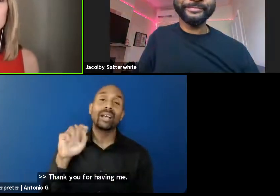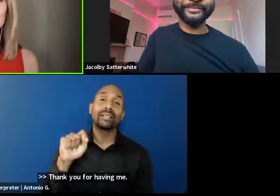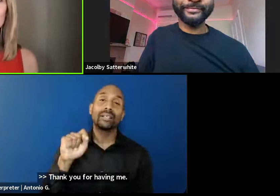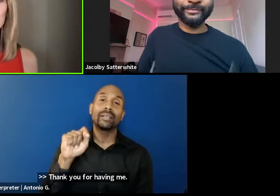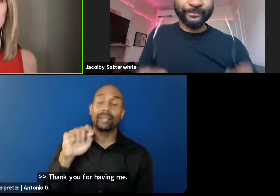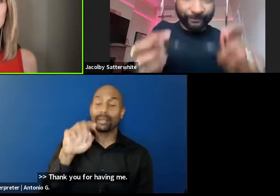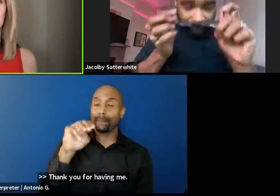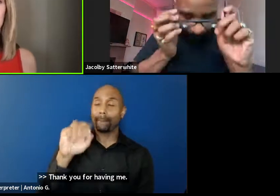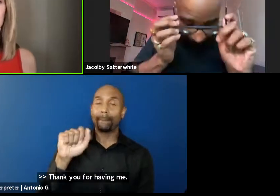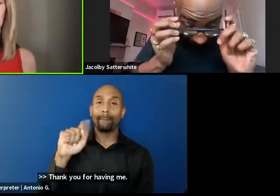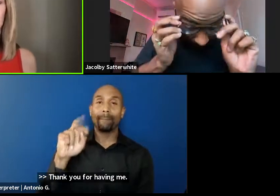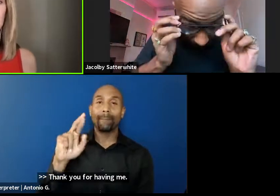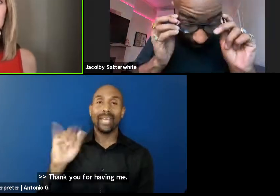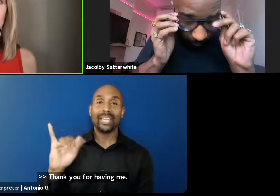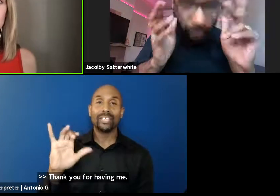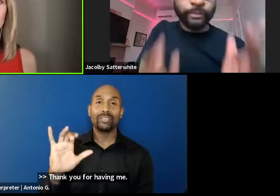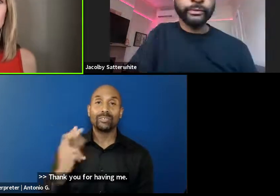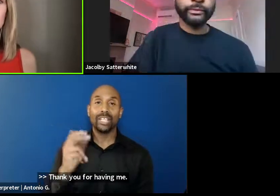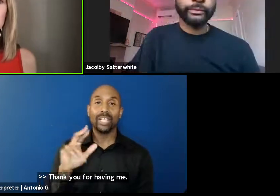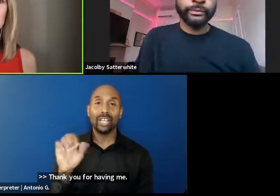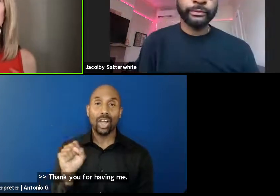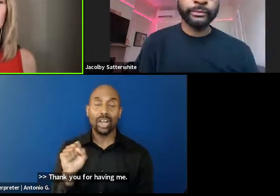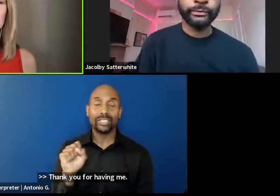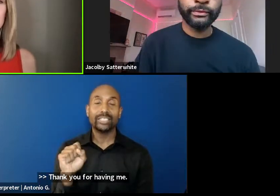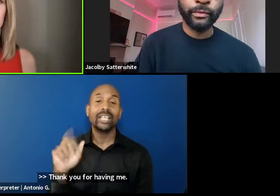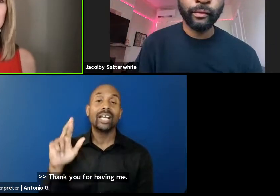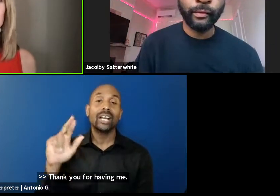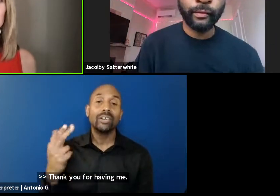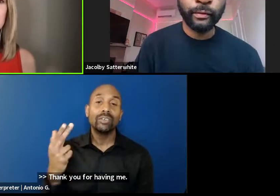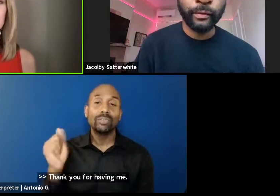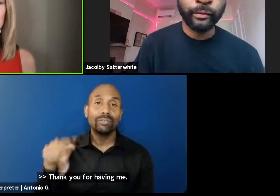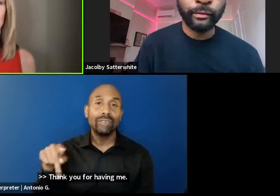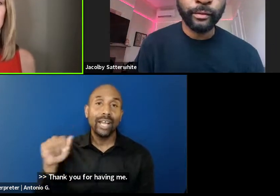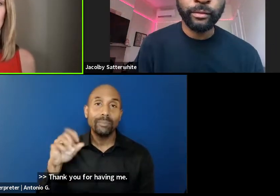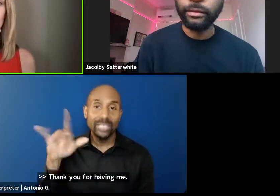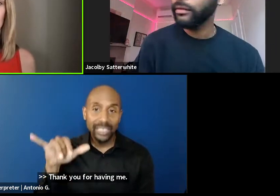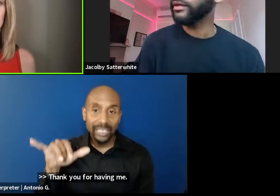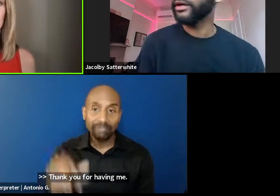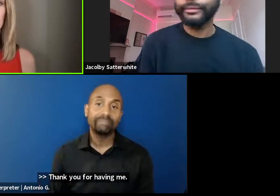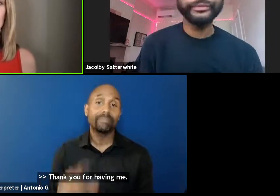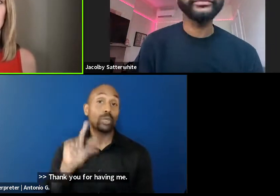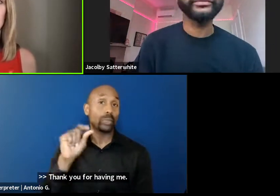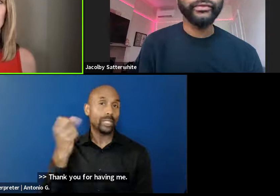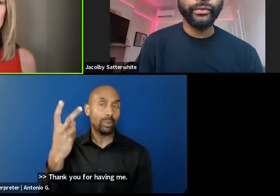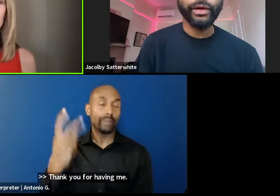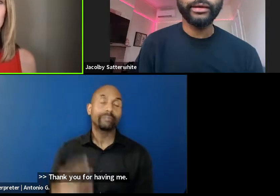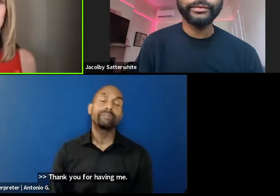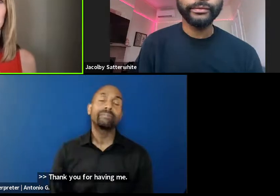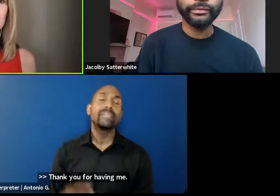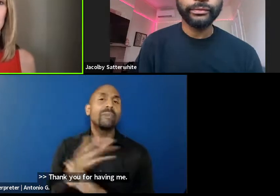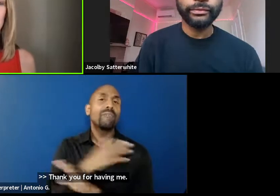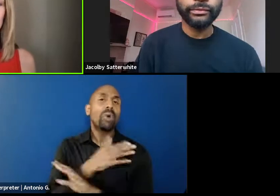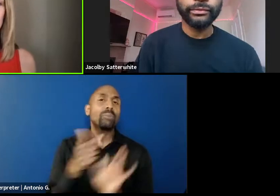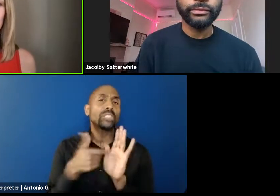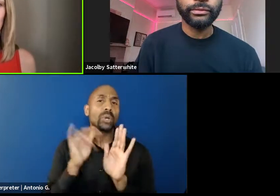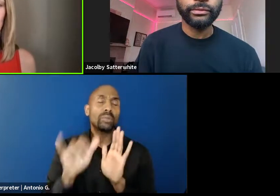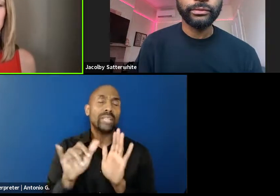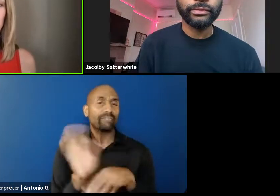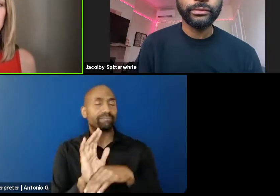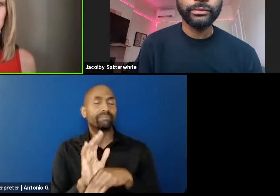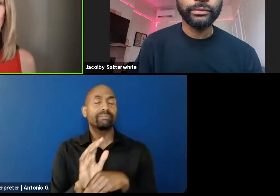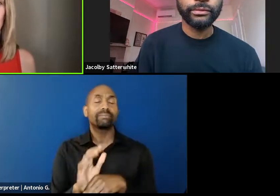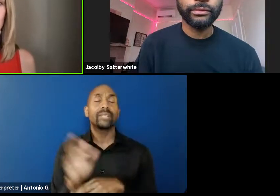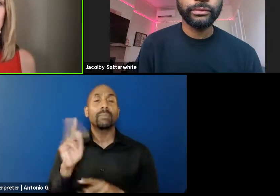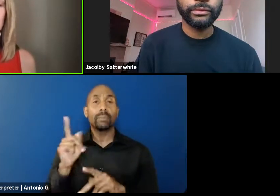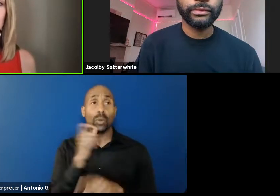So before we play that clip, for people who are watching who are maybe completely new to your work, maybe you could just kind of introduce the video and